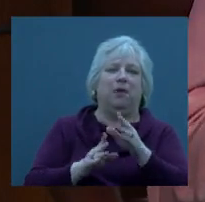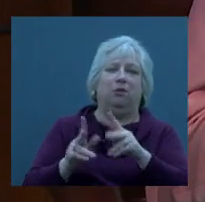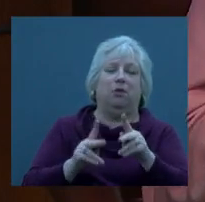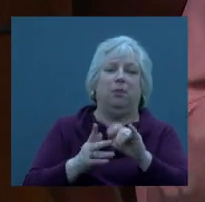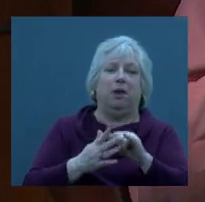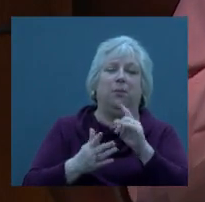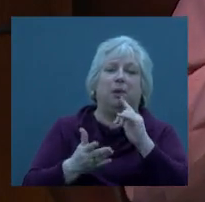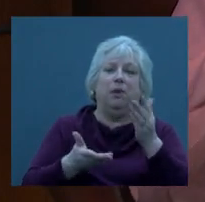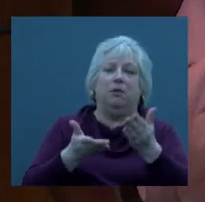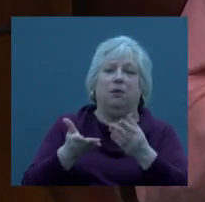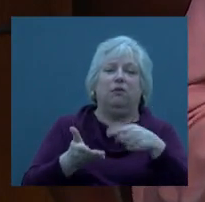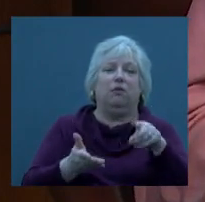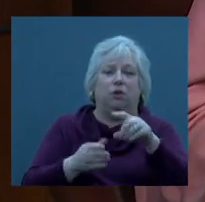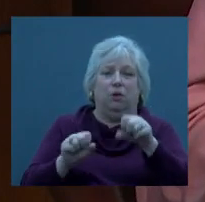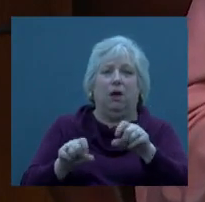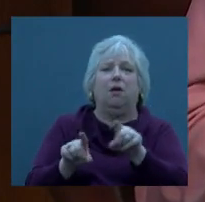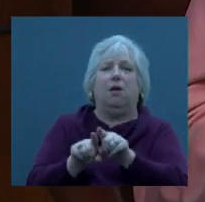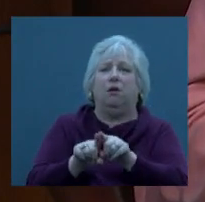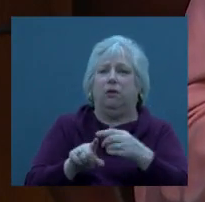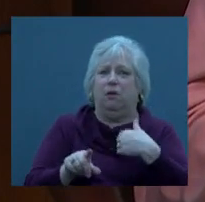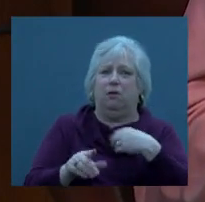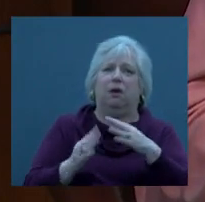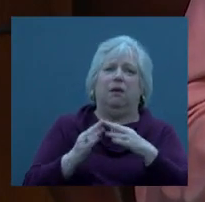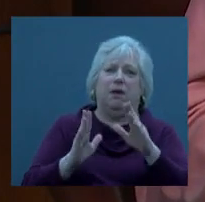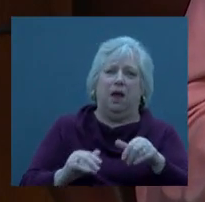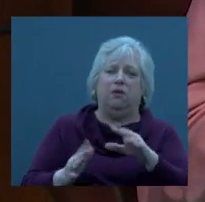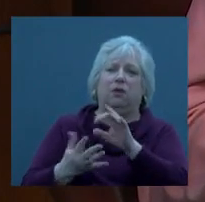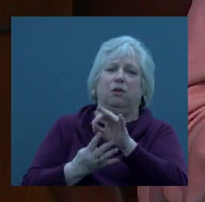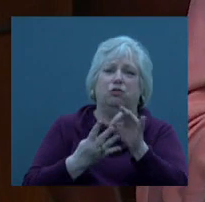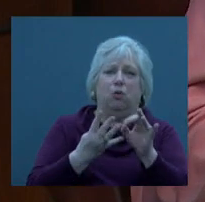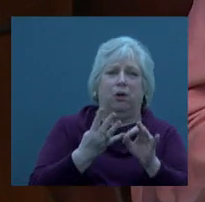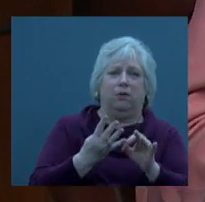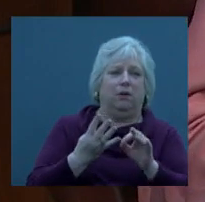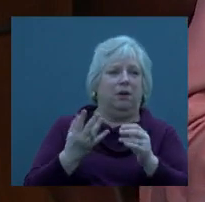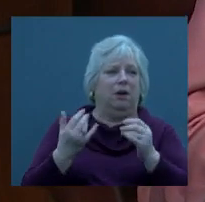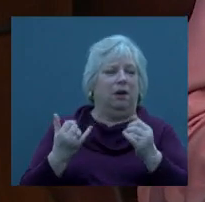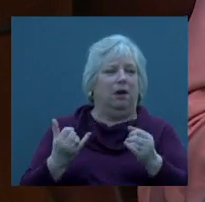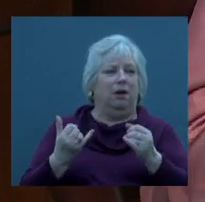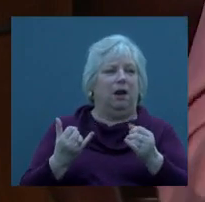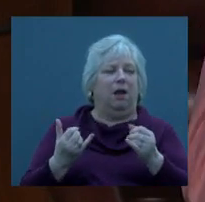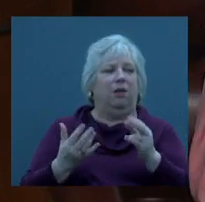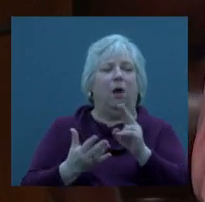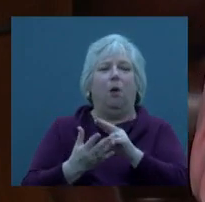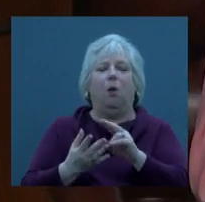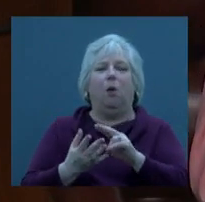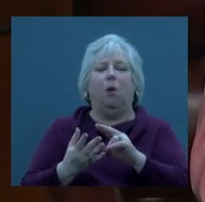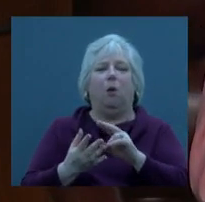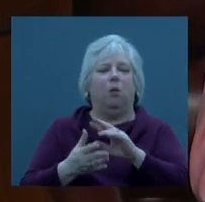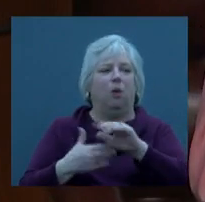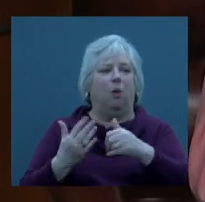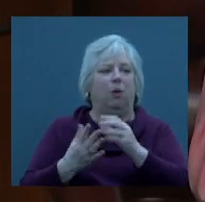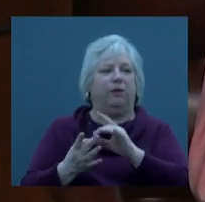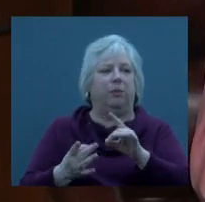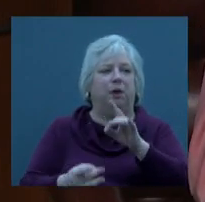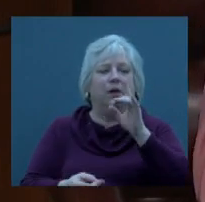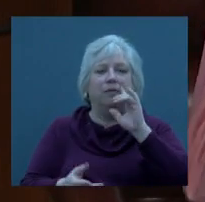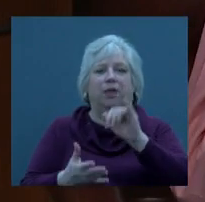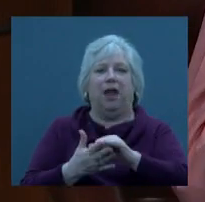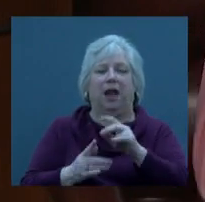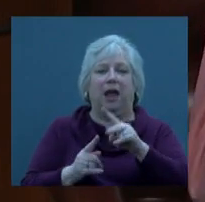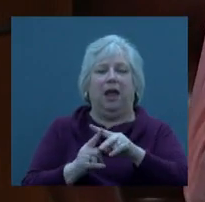who service you can also have housing choices. Now, the Holy Spirit for that discussion has left the room for this application, because